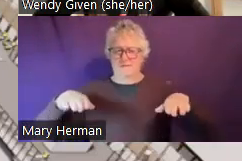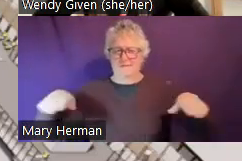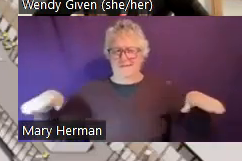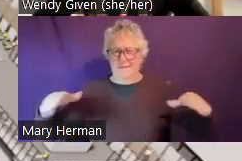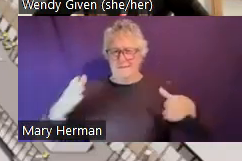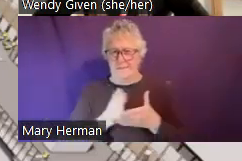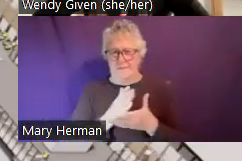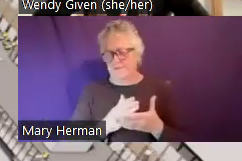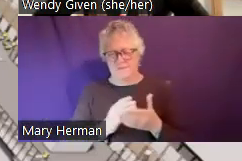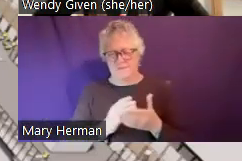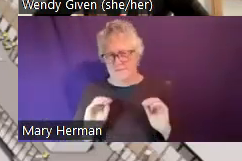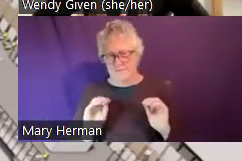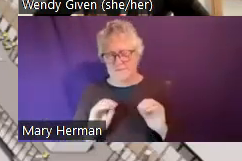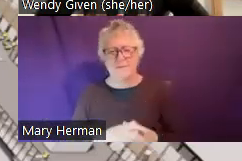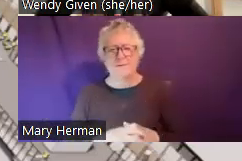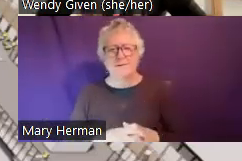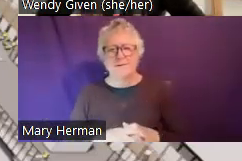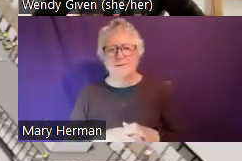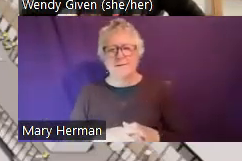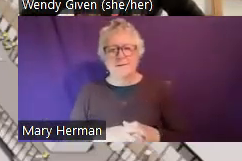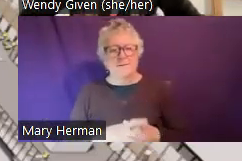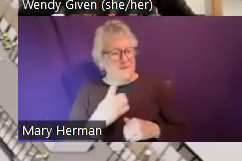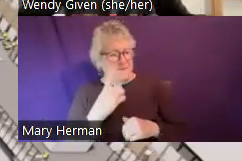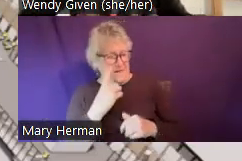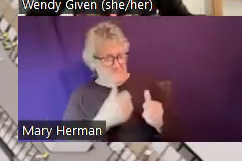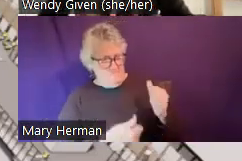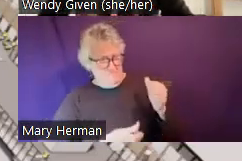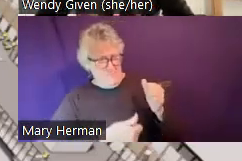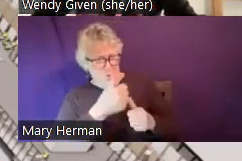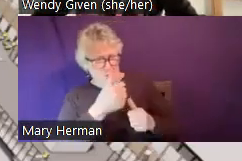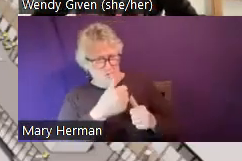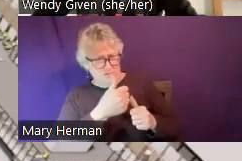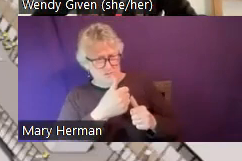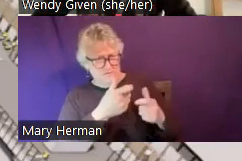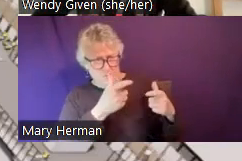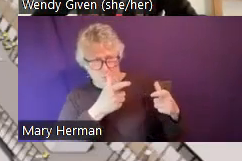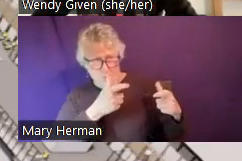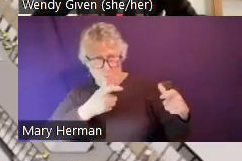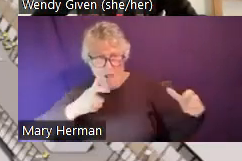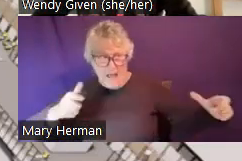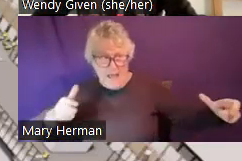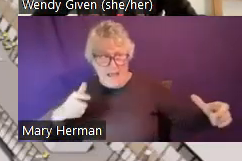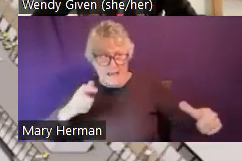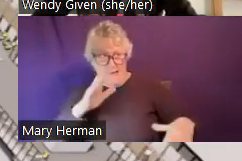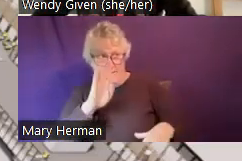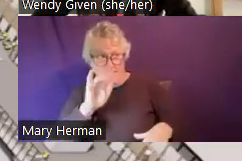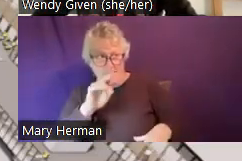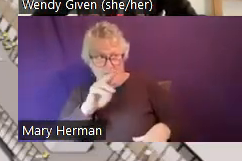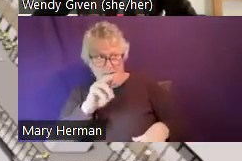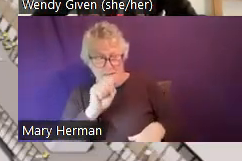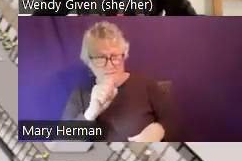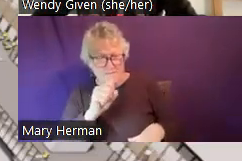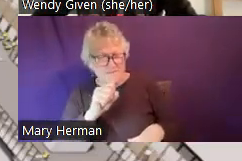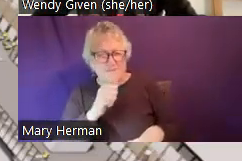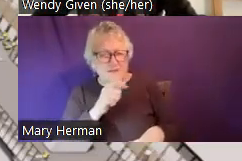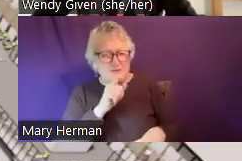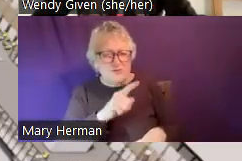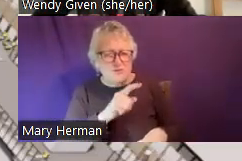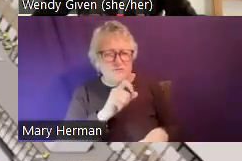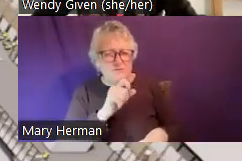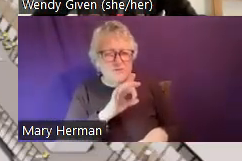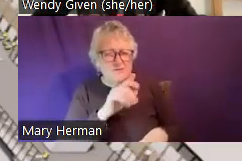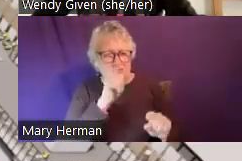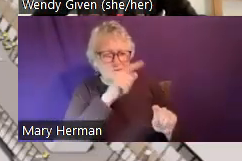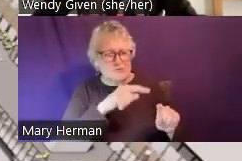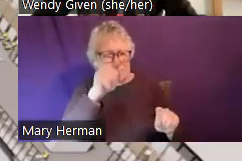And I think most of these Y beams, Mac, I don't know if you can circle one of the Y beams, but